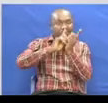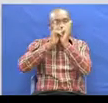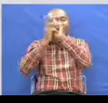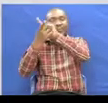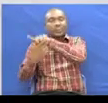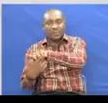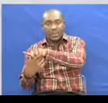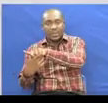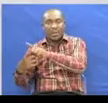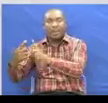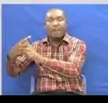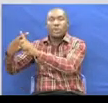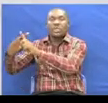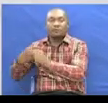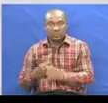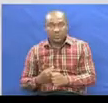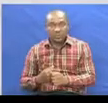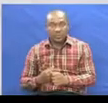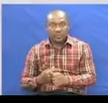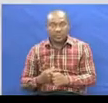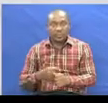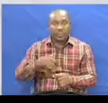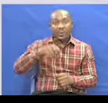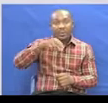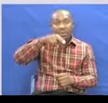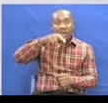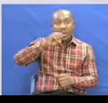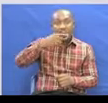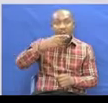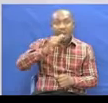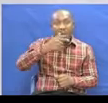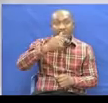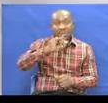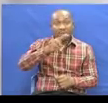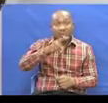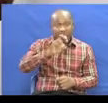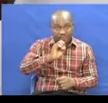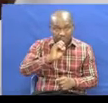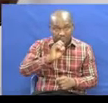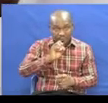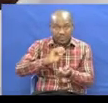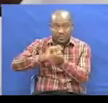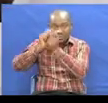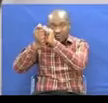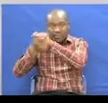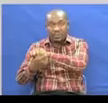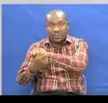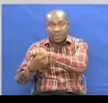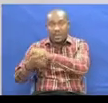crossing this equal sign, the sign is going to change. So the sign will be